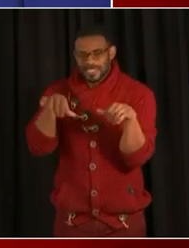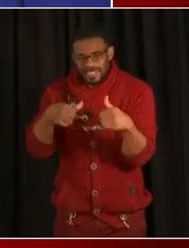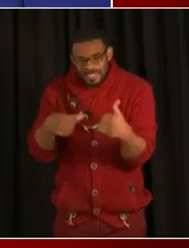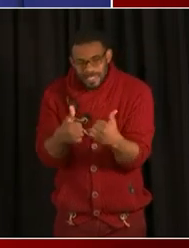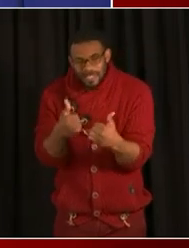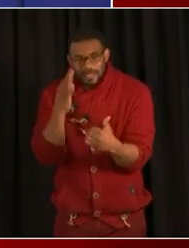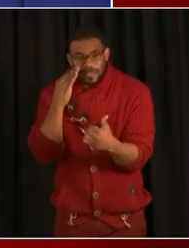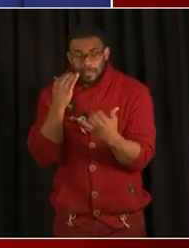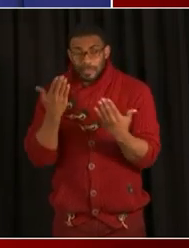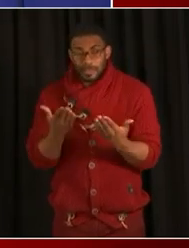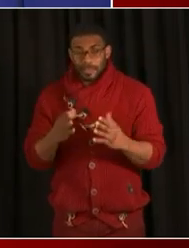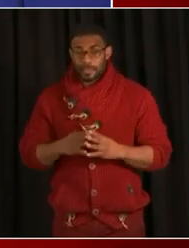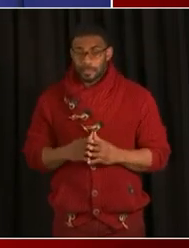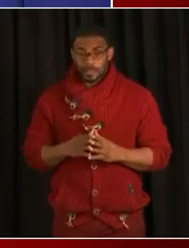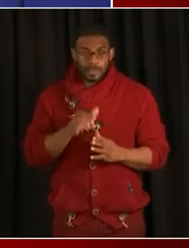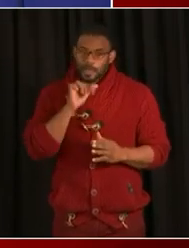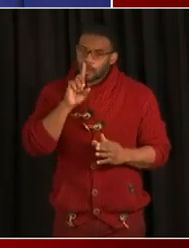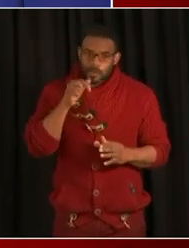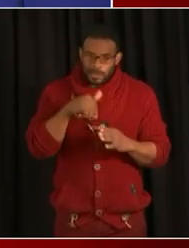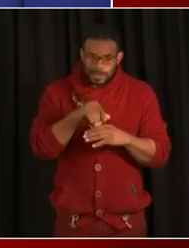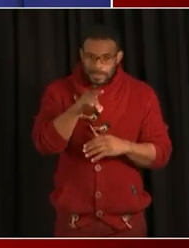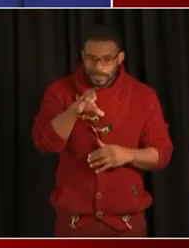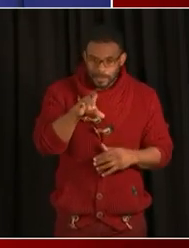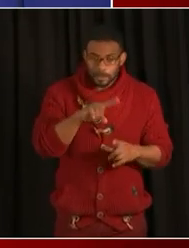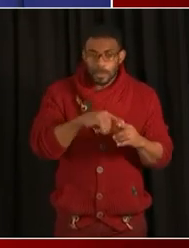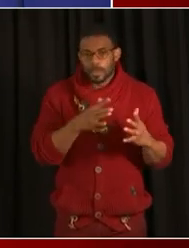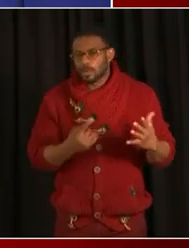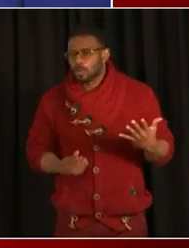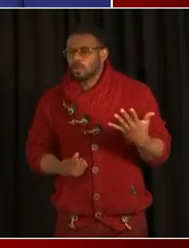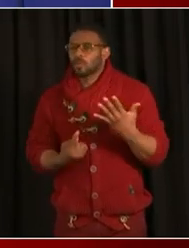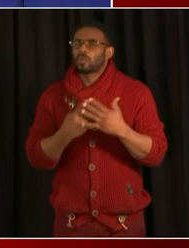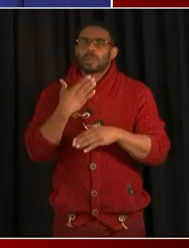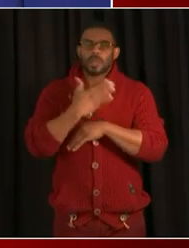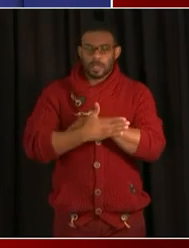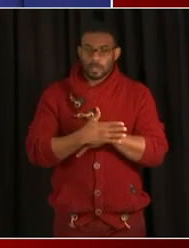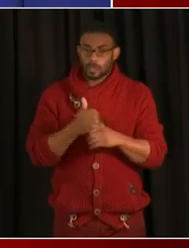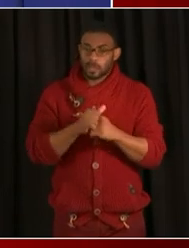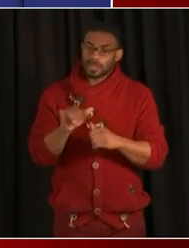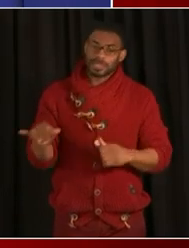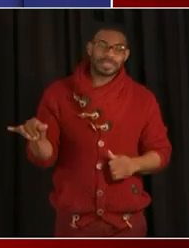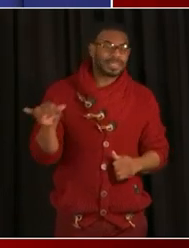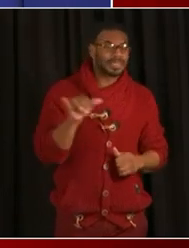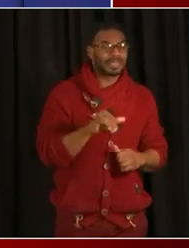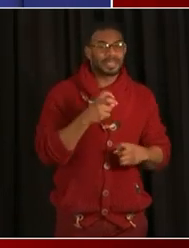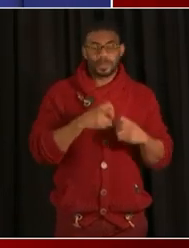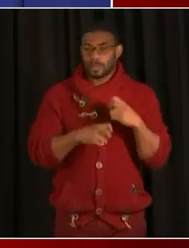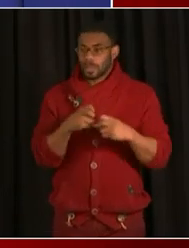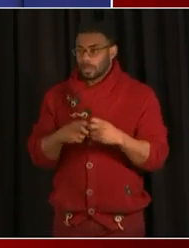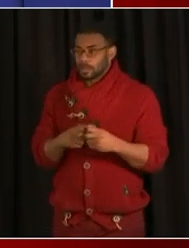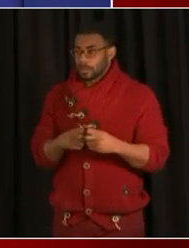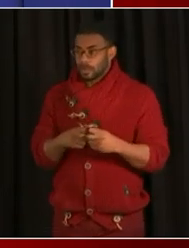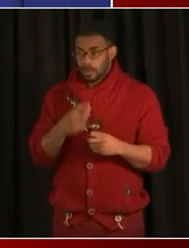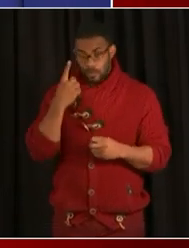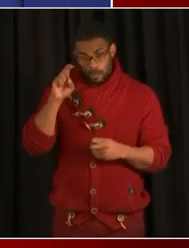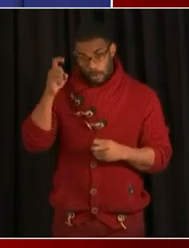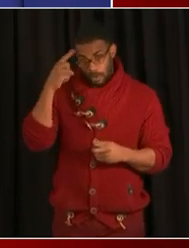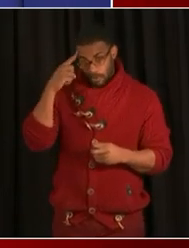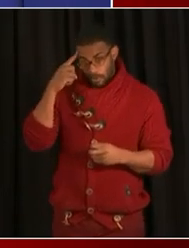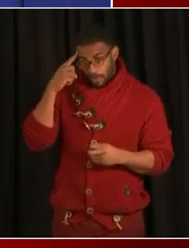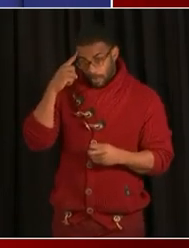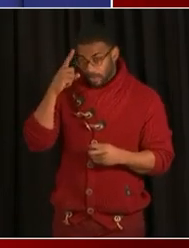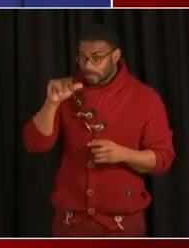some challenging times here, not only in the district but throughout the country with the same problems. And for